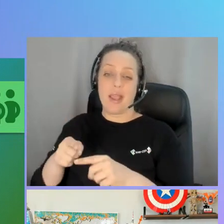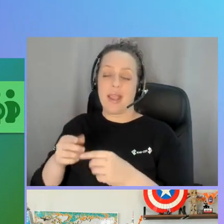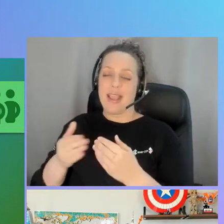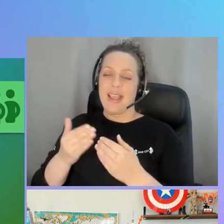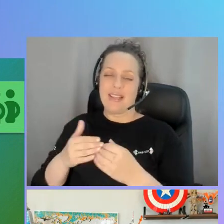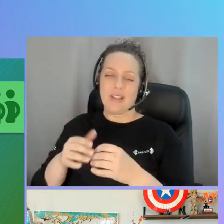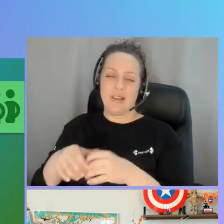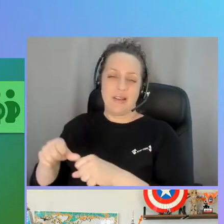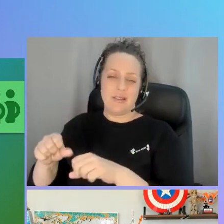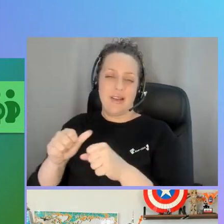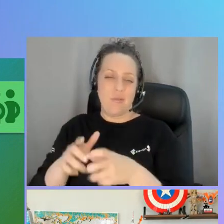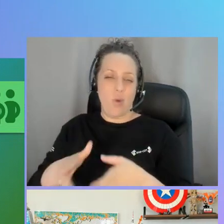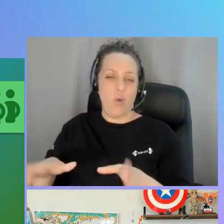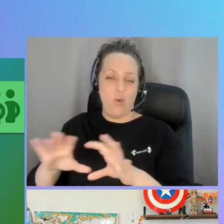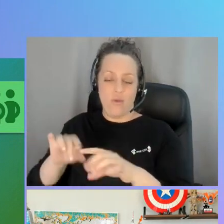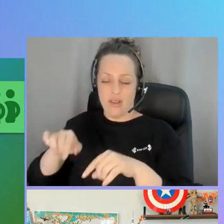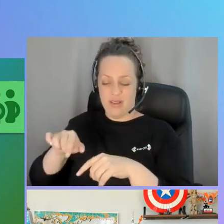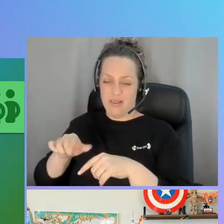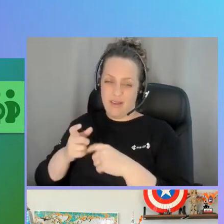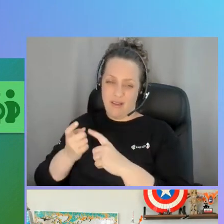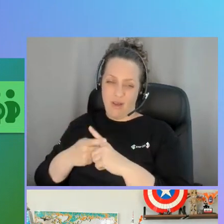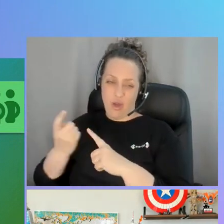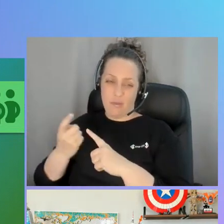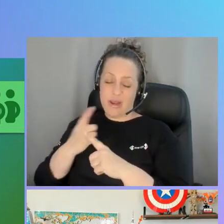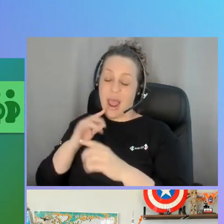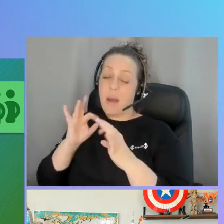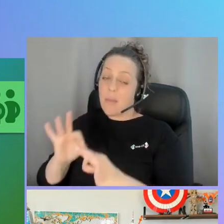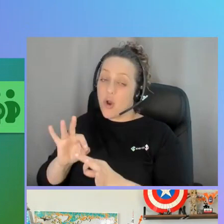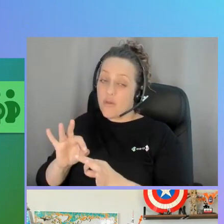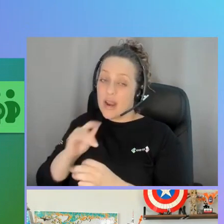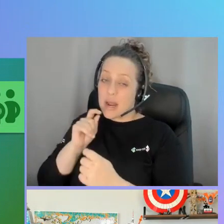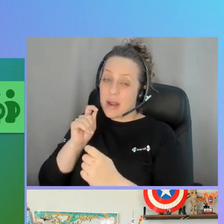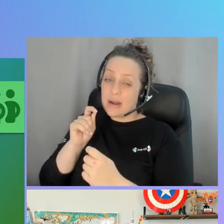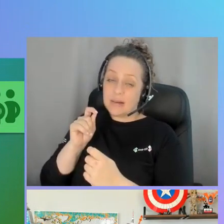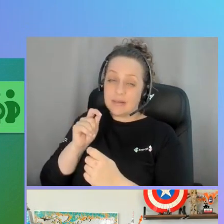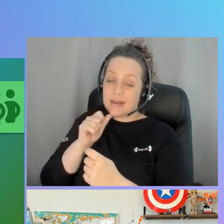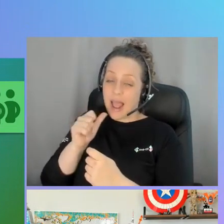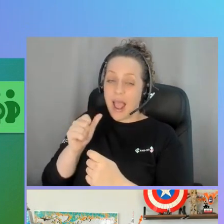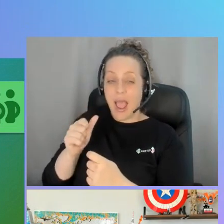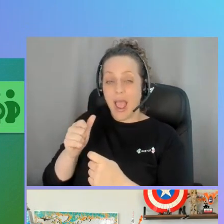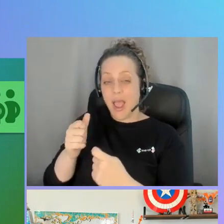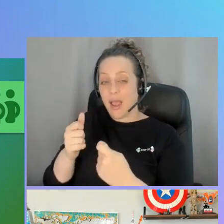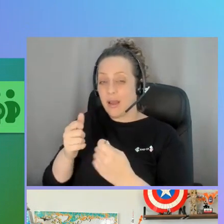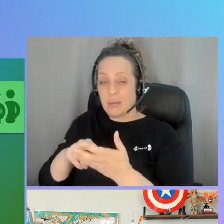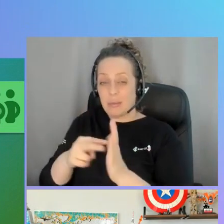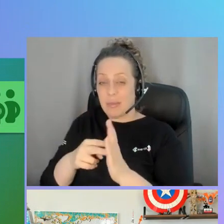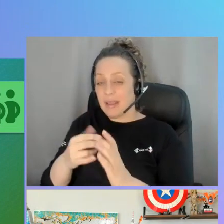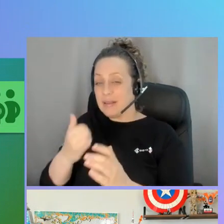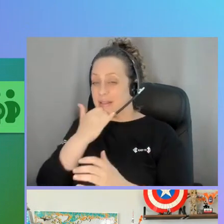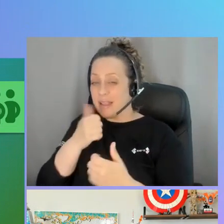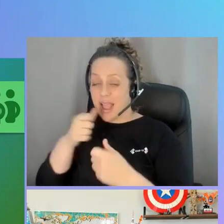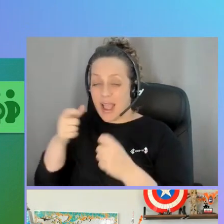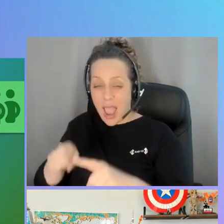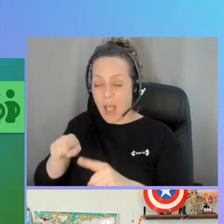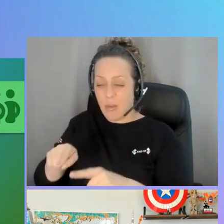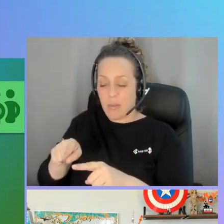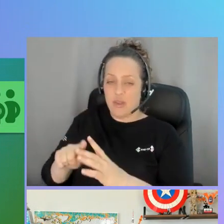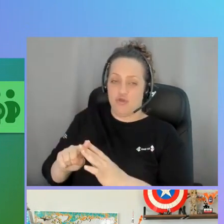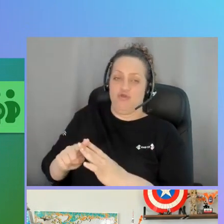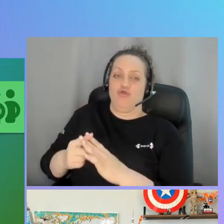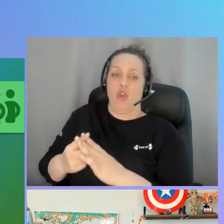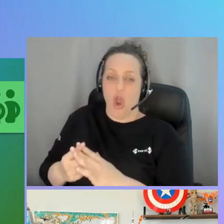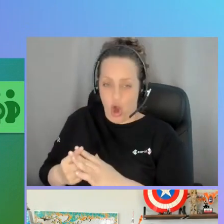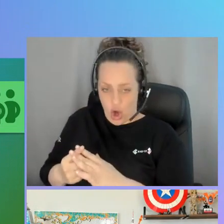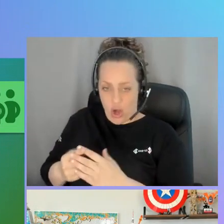across an organization. So starting there, although maybe not perfect and bulletproof, is a way to show progress and something to iterate upon in